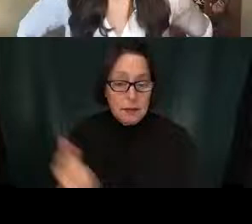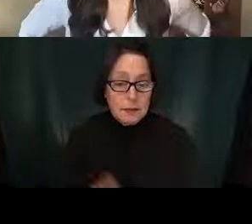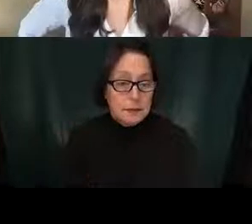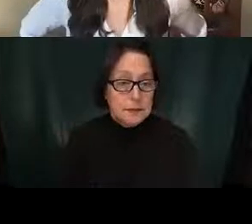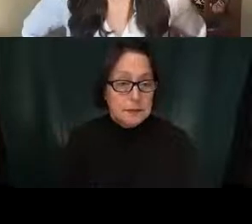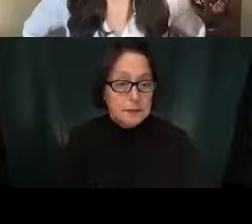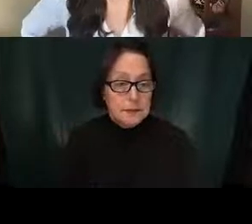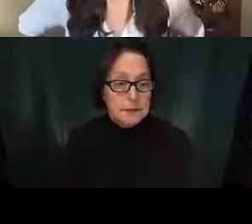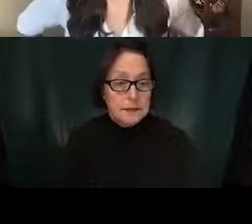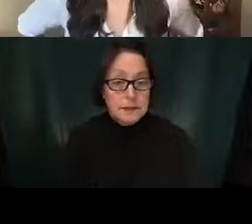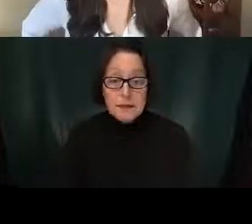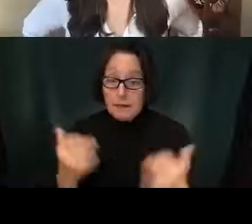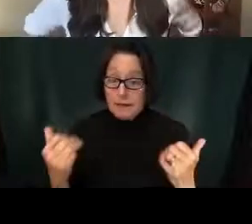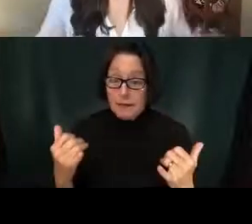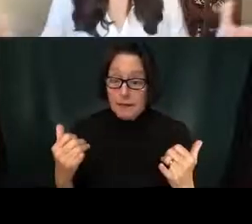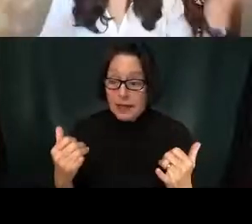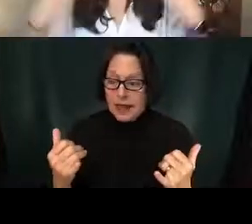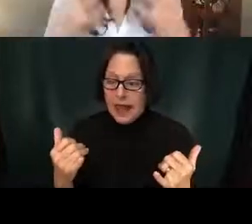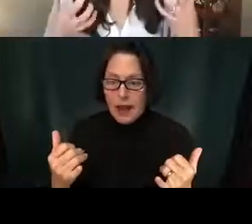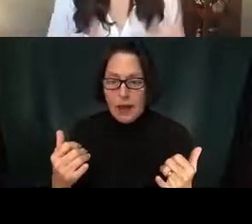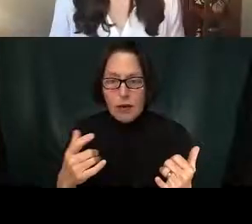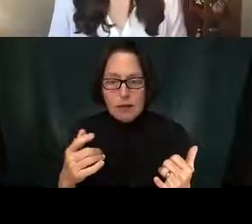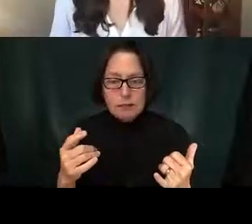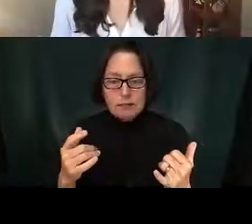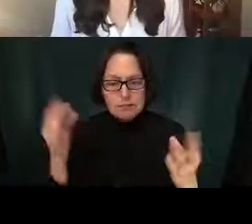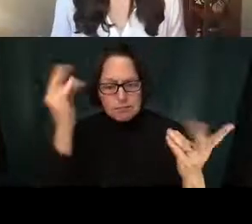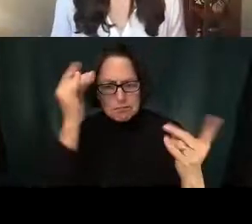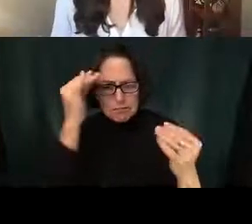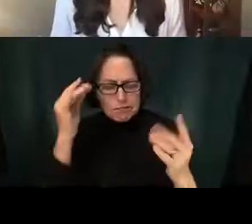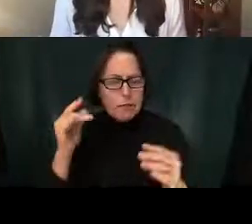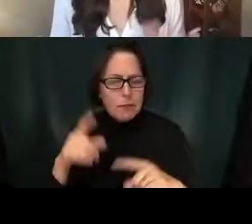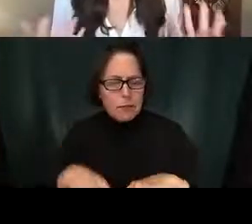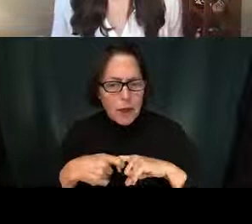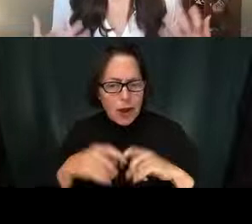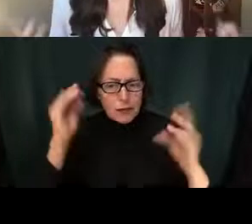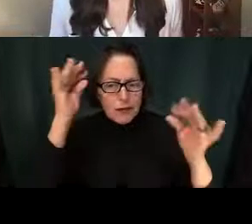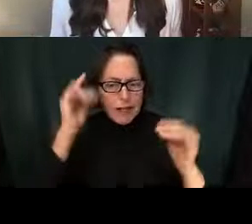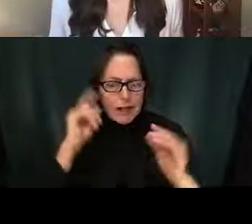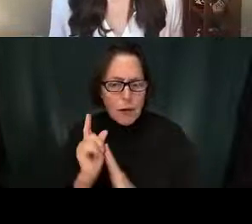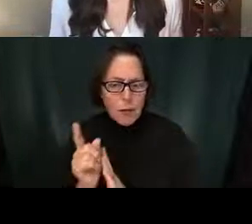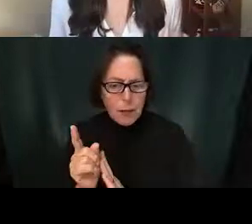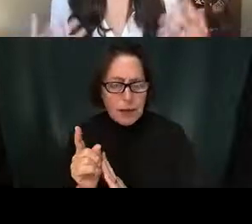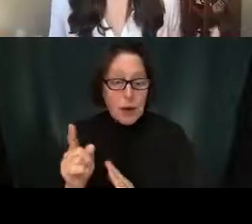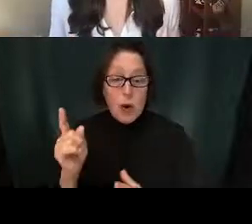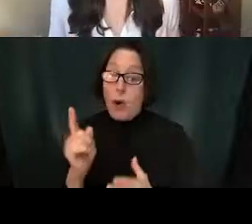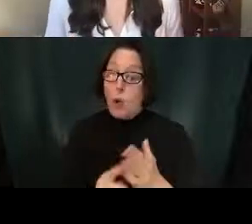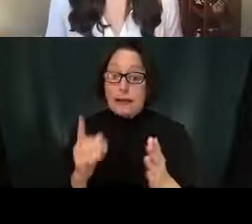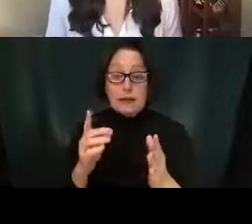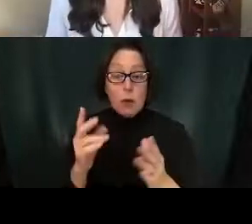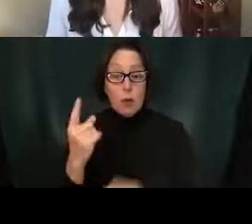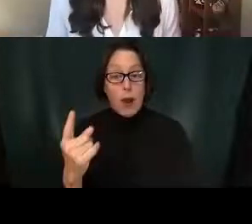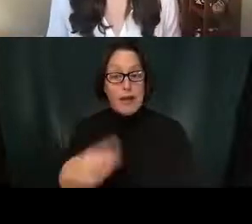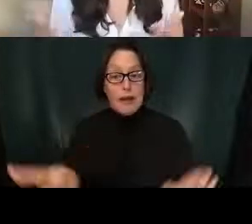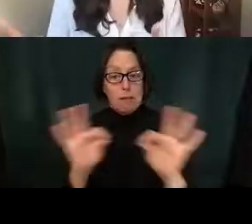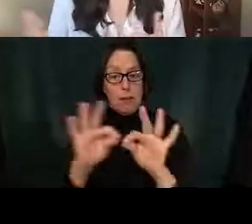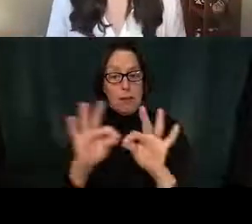I'm going to pause again and allow you to sit and reflect for a moment. One key takeaway from this section that's on